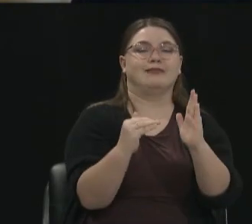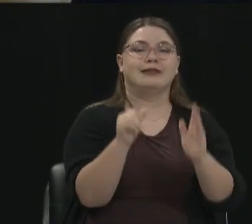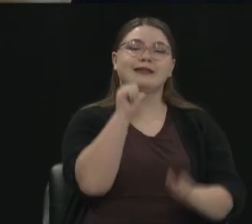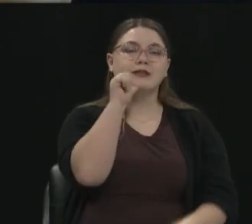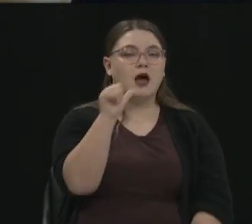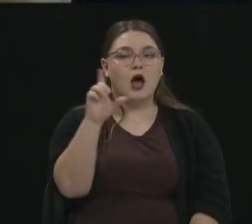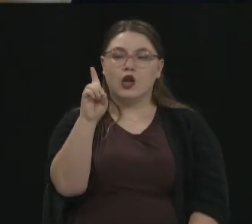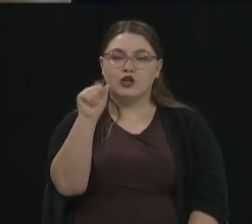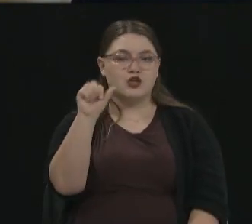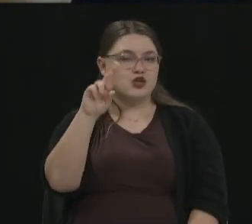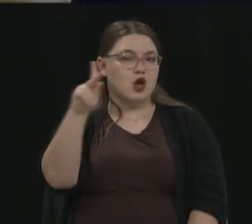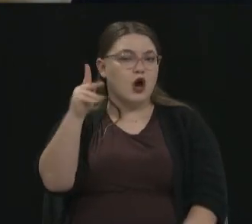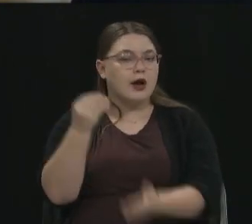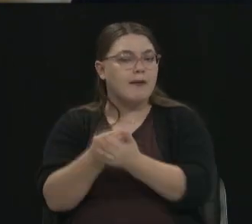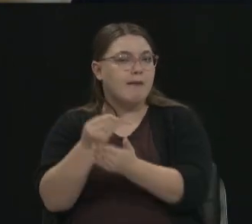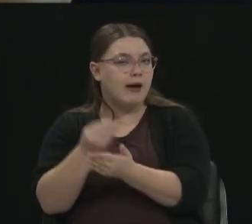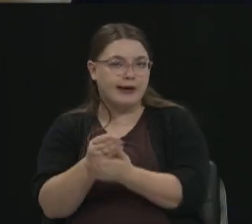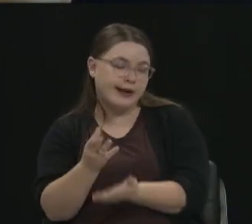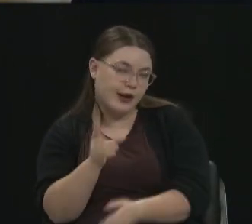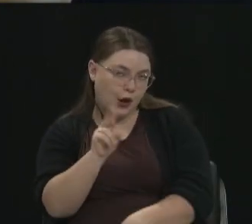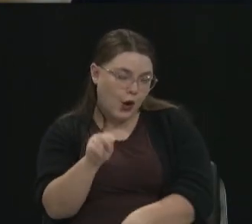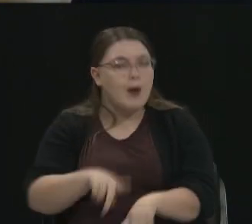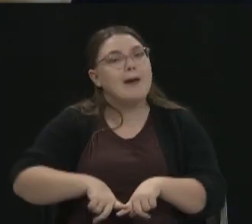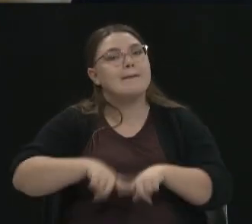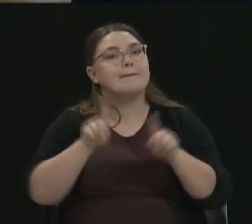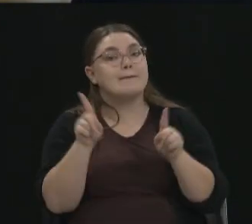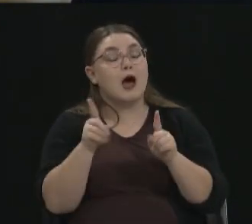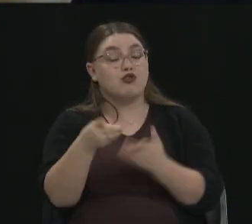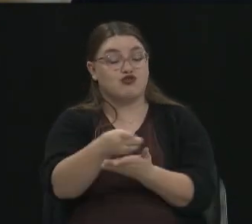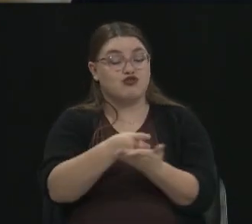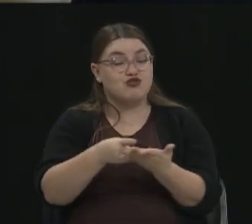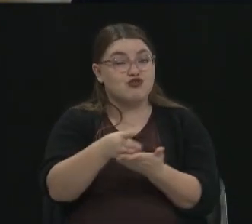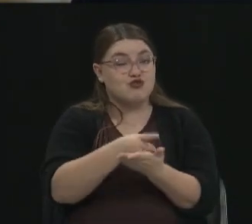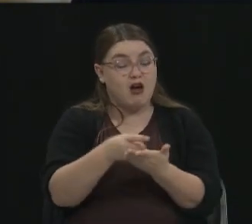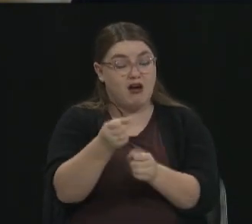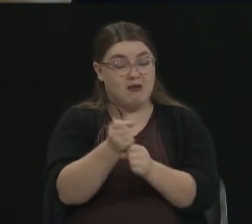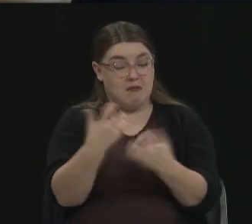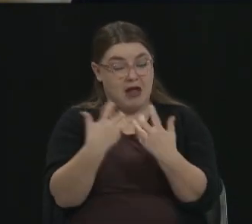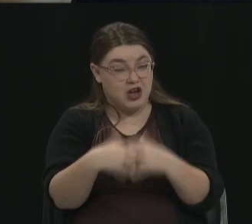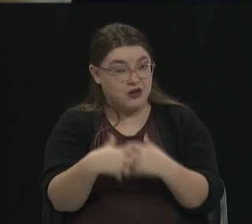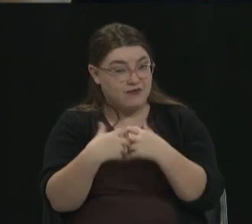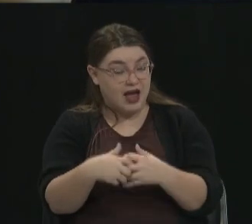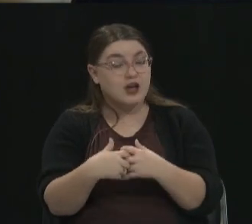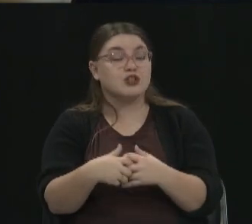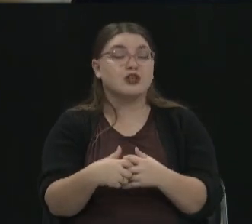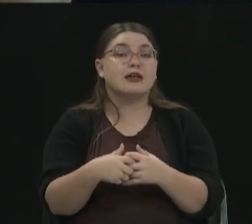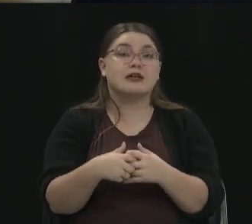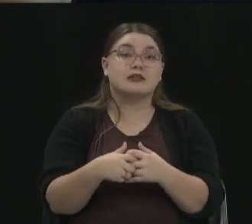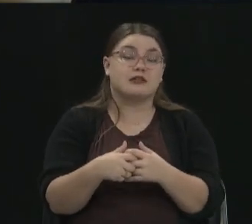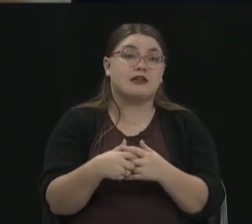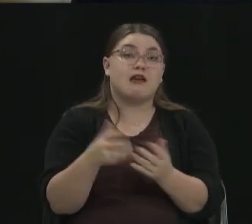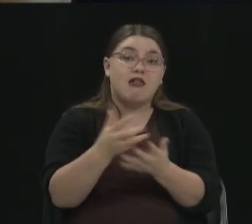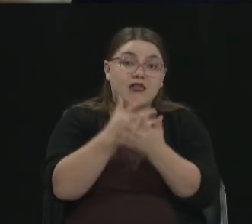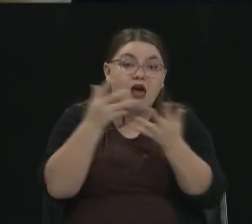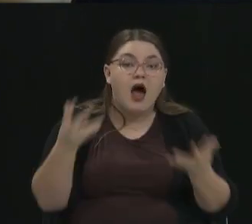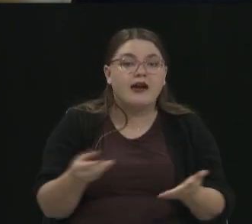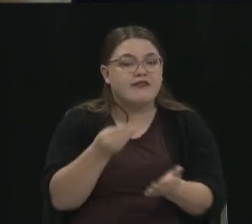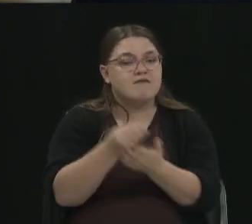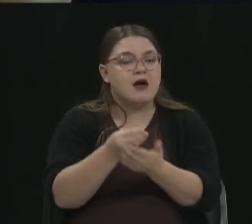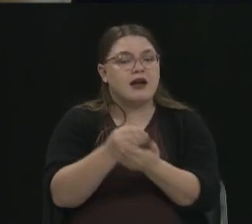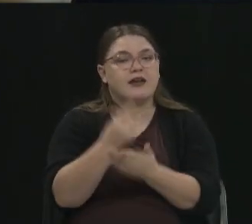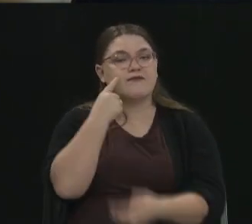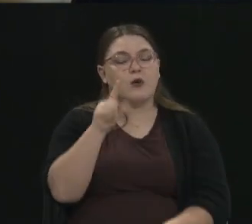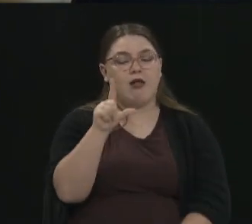but drug manufacturers spend huge sums of money lobbying. It's legal